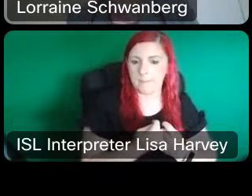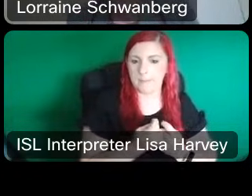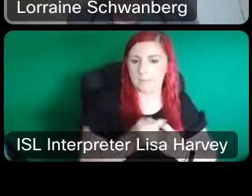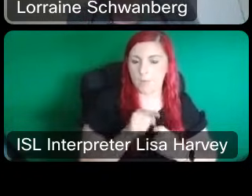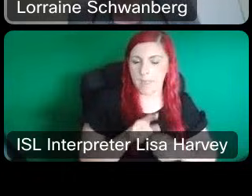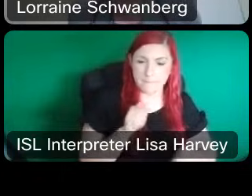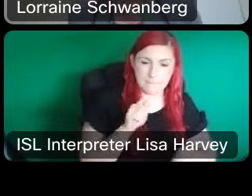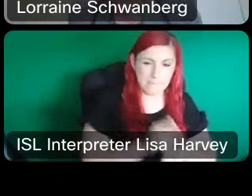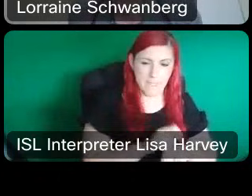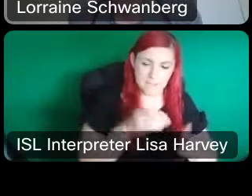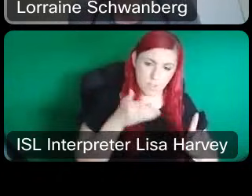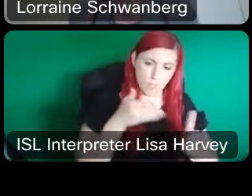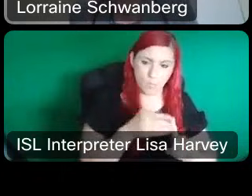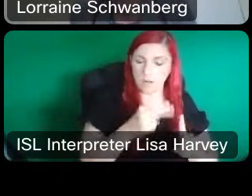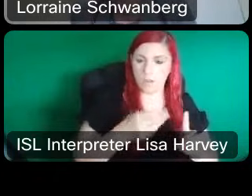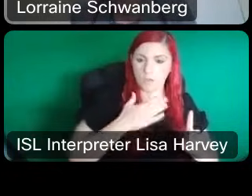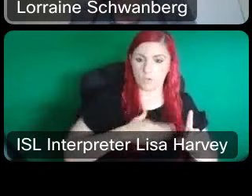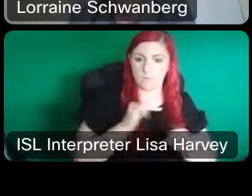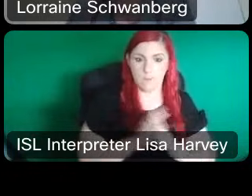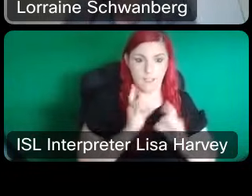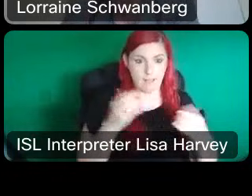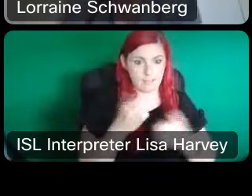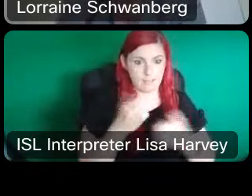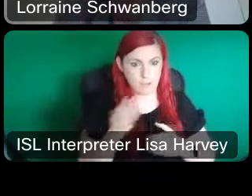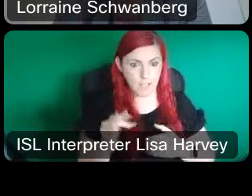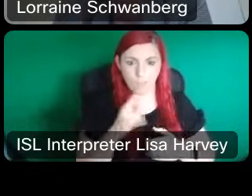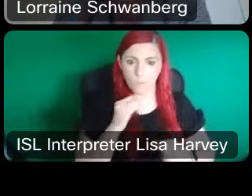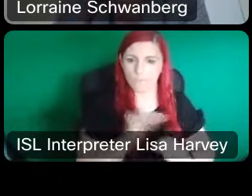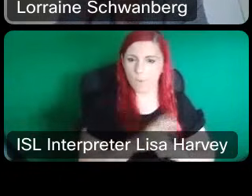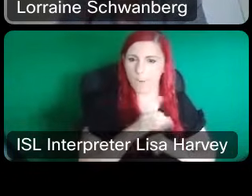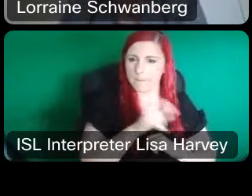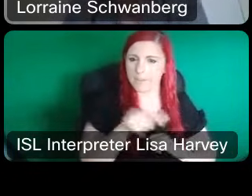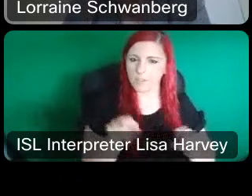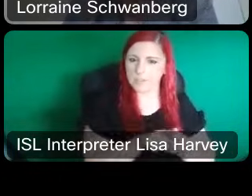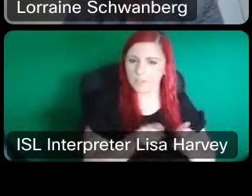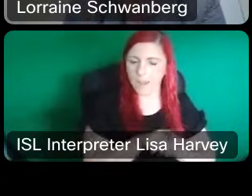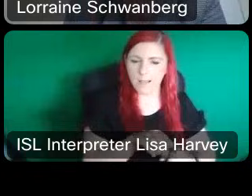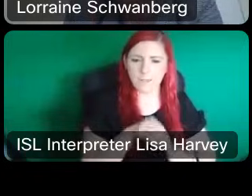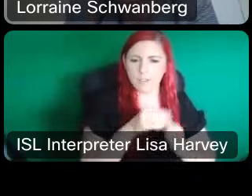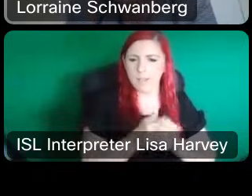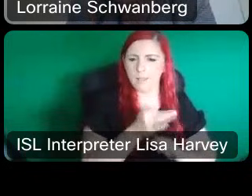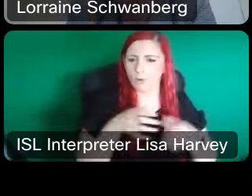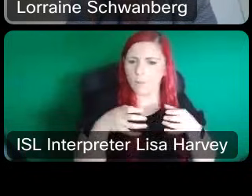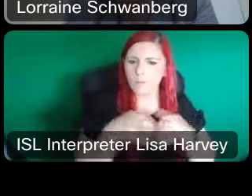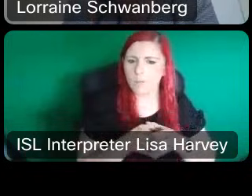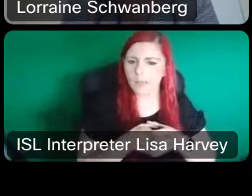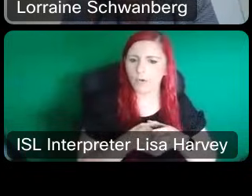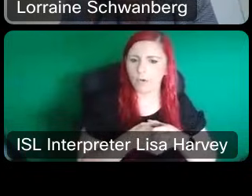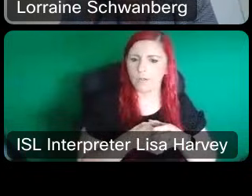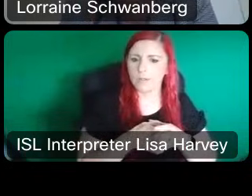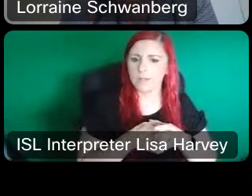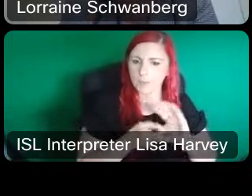not just for the healthcare staff, but even for the patients, is when specialties are coming together and plan for this open